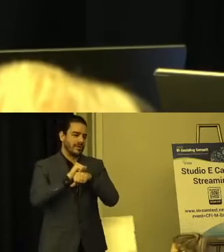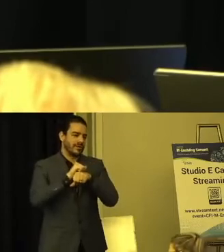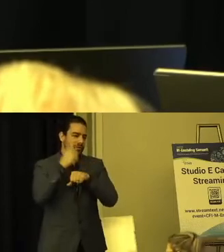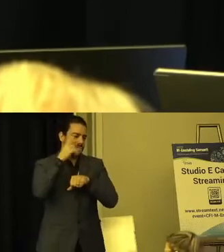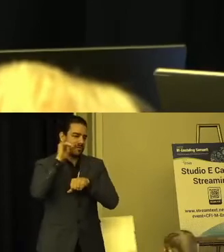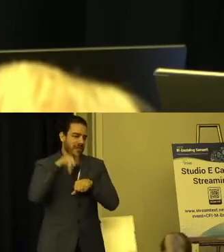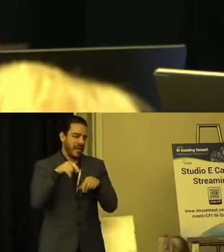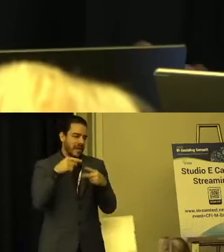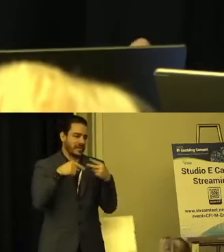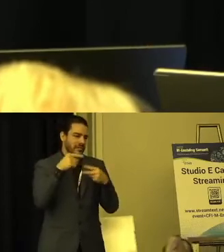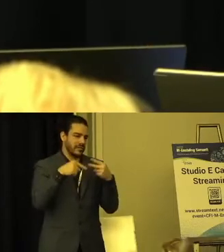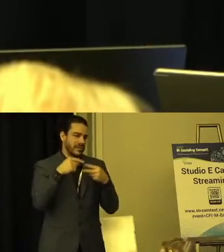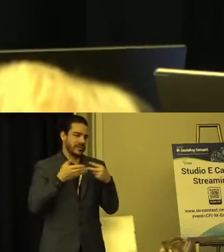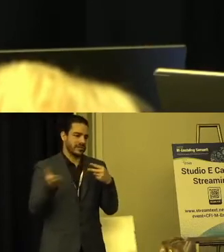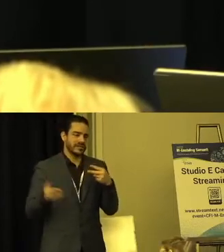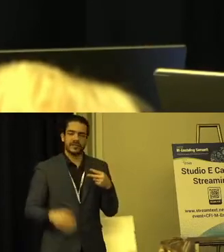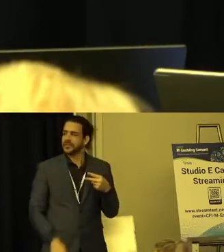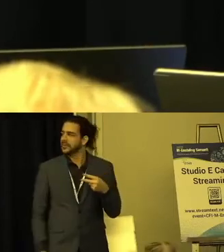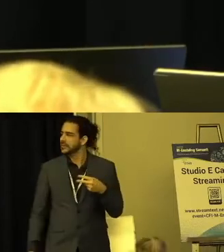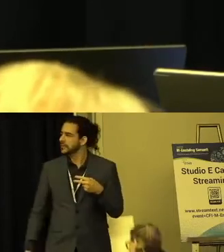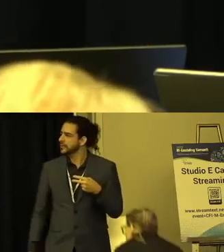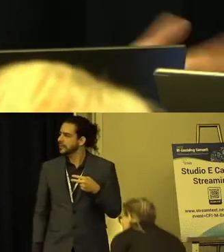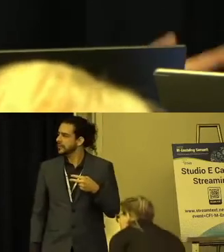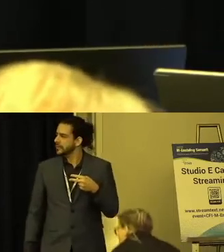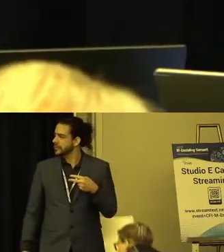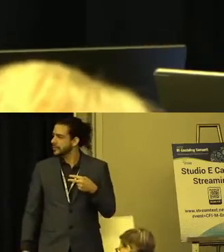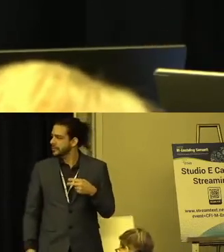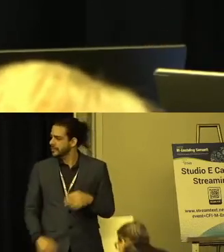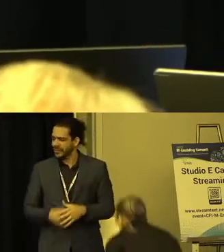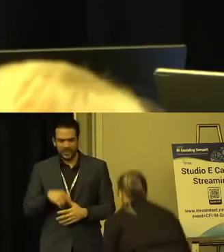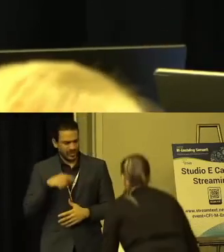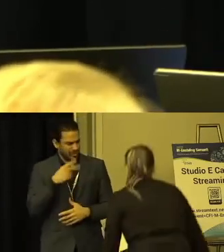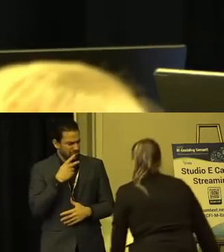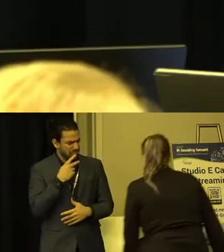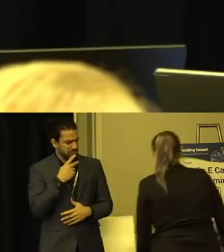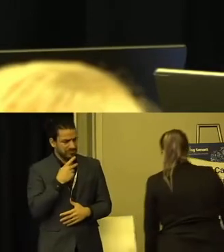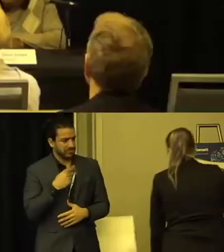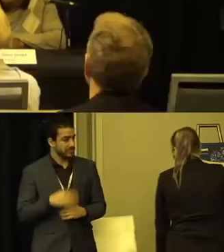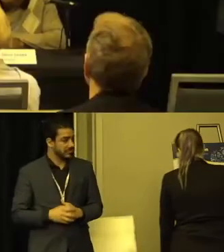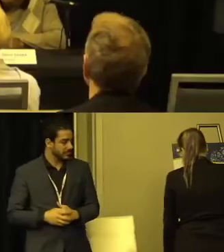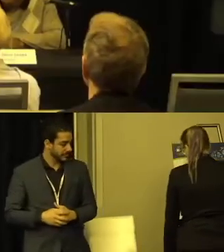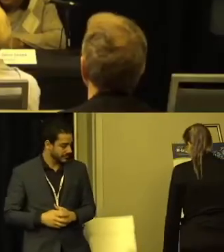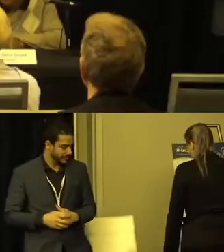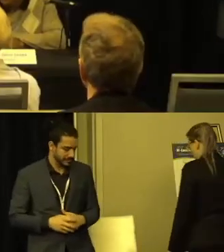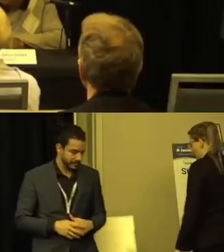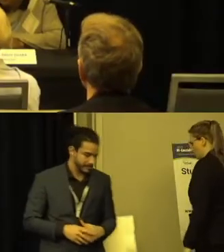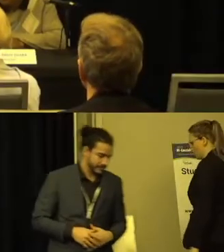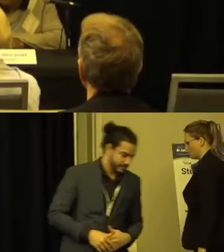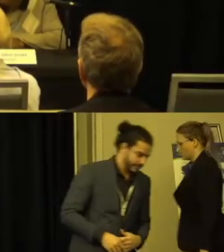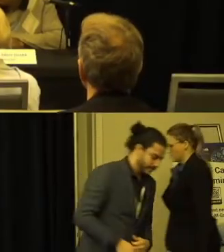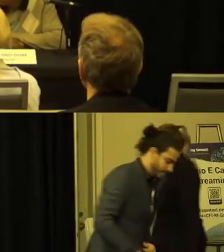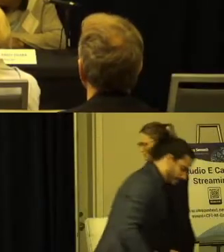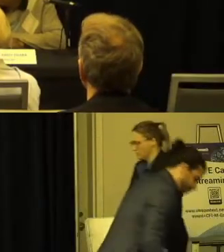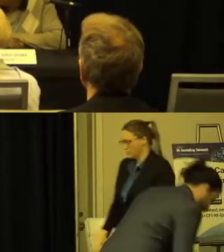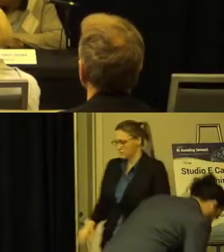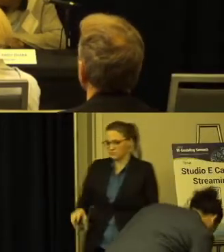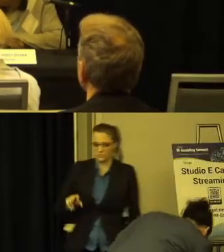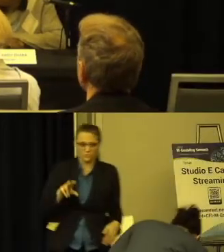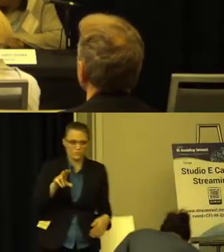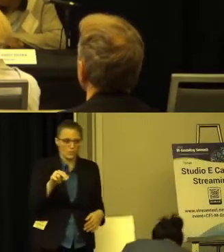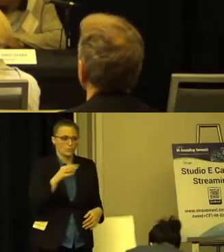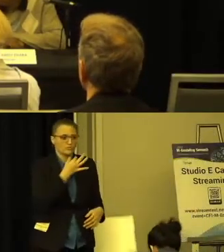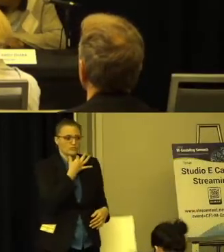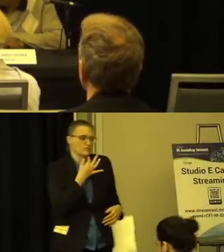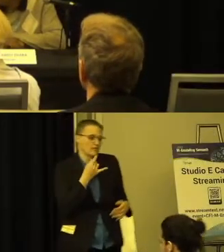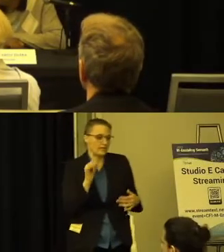again. So that's one possibility. You're looking puzzled. No, I'm just questioning. So is that the existing model going forward,